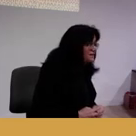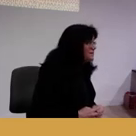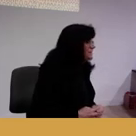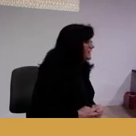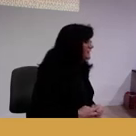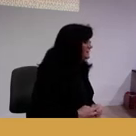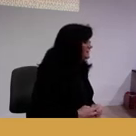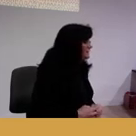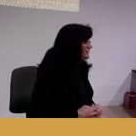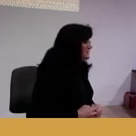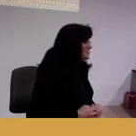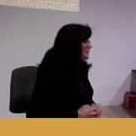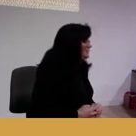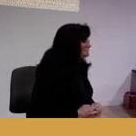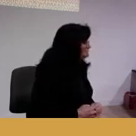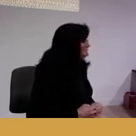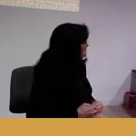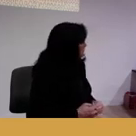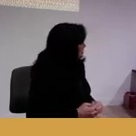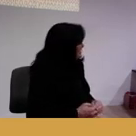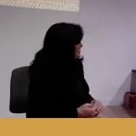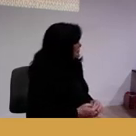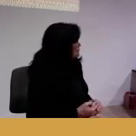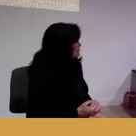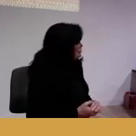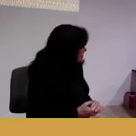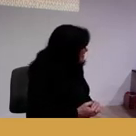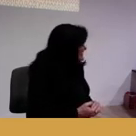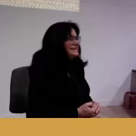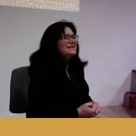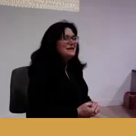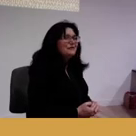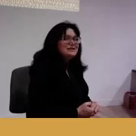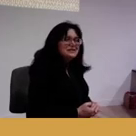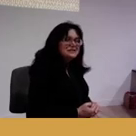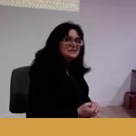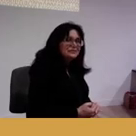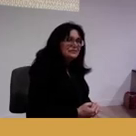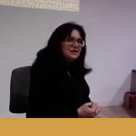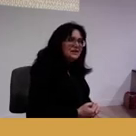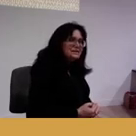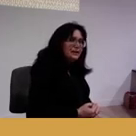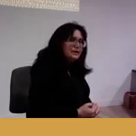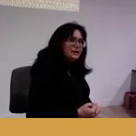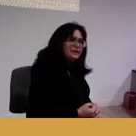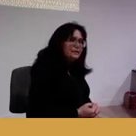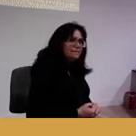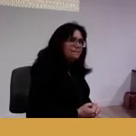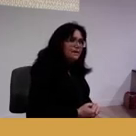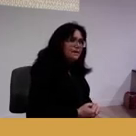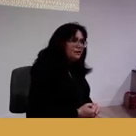really invested in that. Like, don't they, Shell? Really invested in that